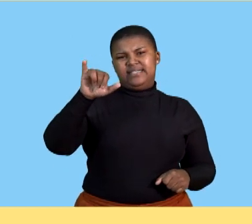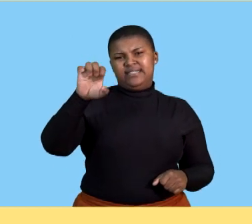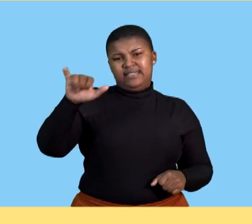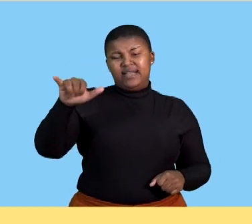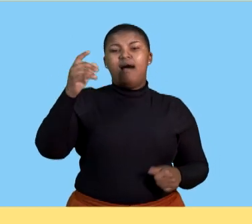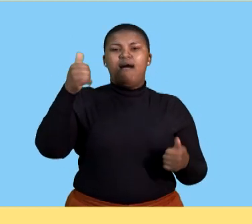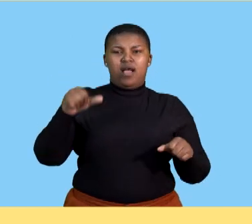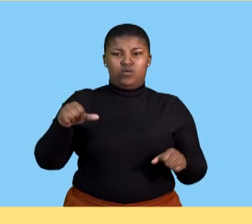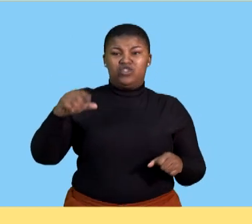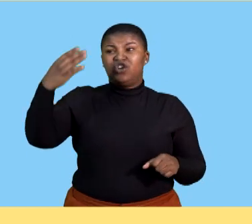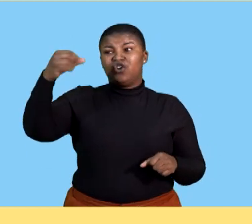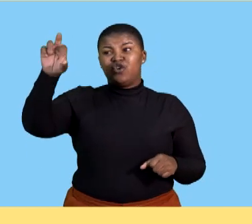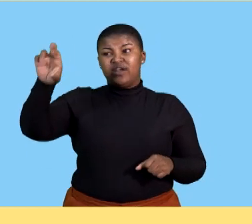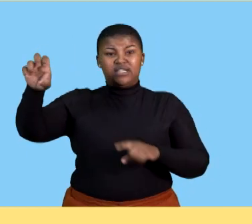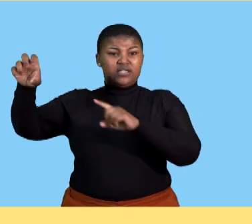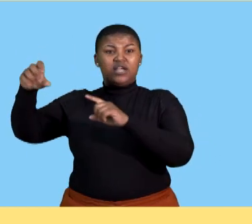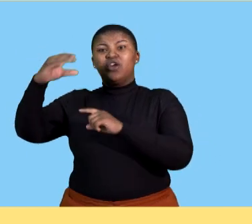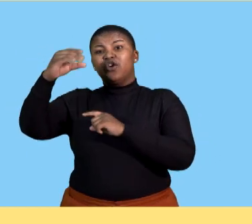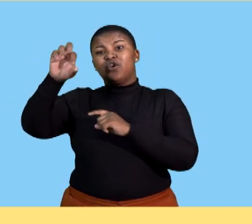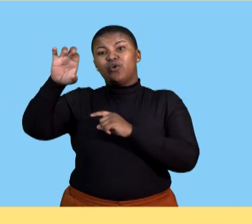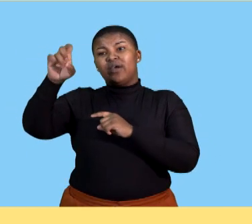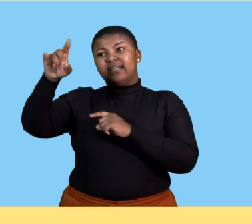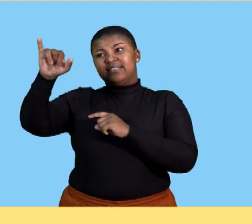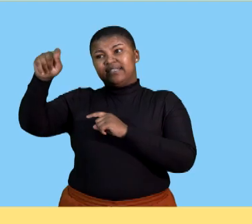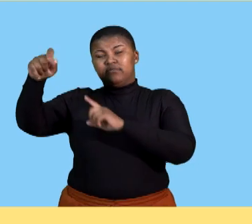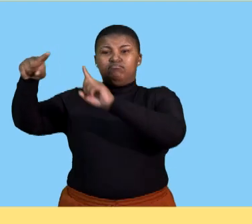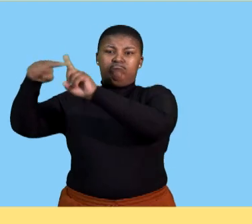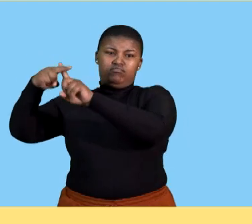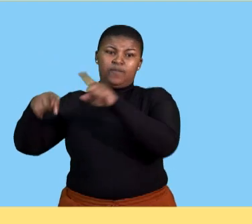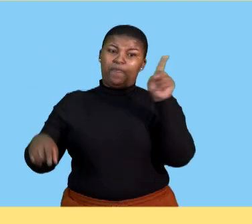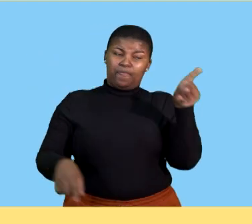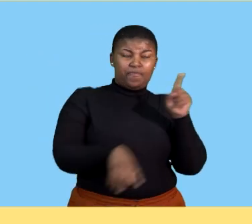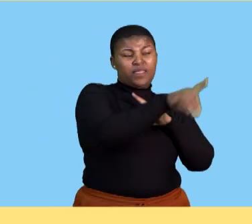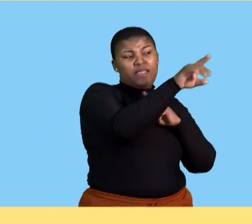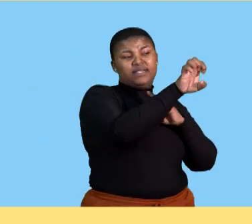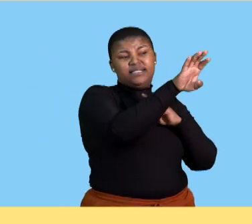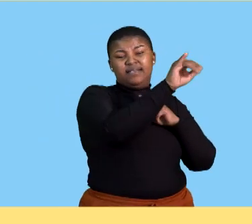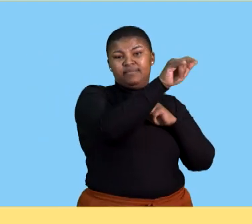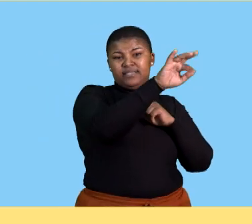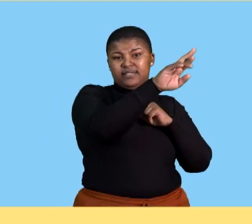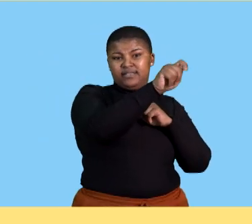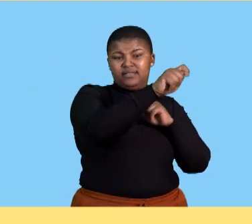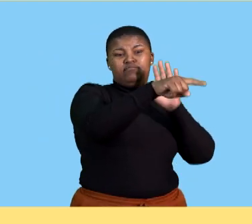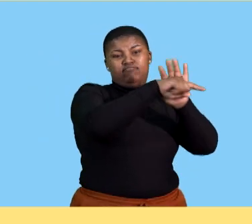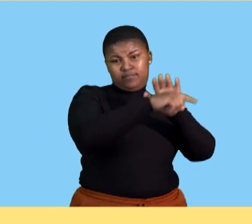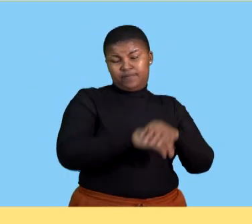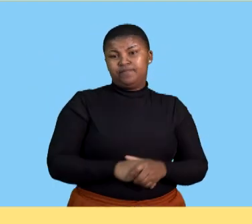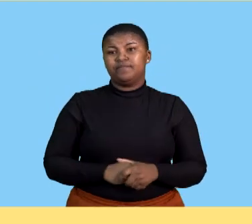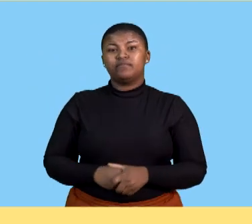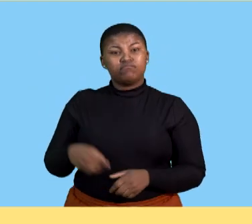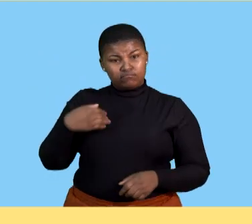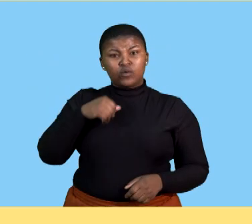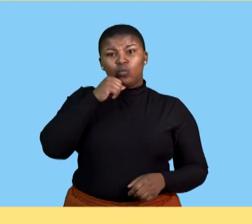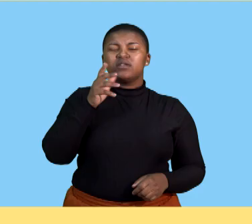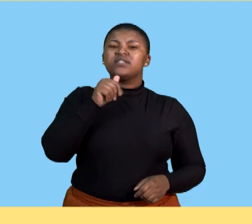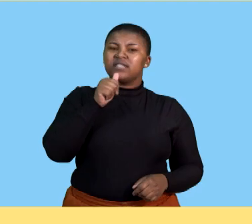on the credit side and it decreases on the debit side. I'll come here then and I will say my